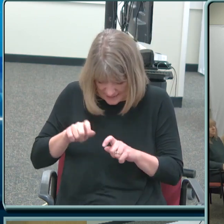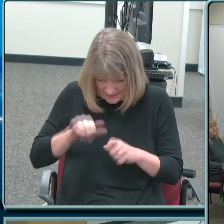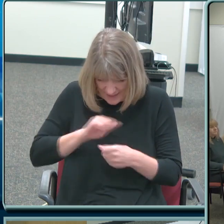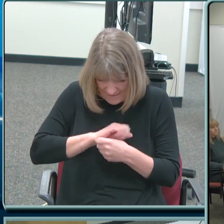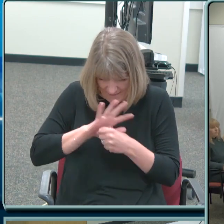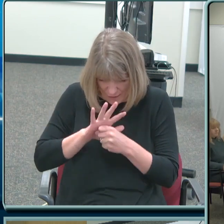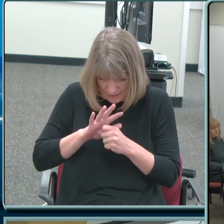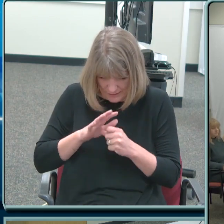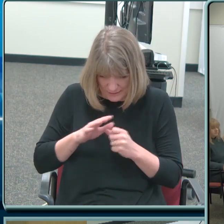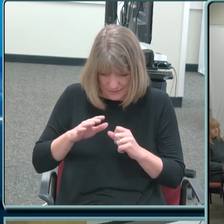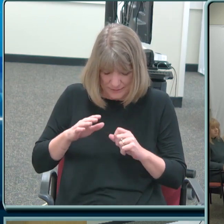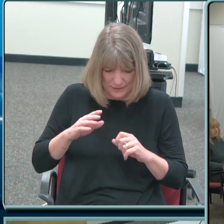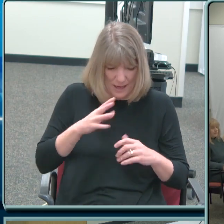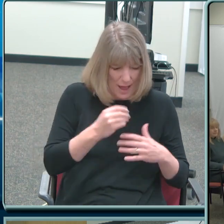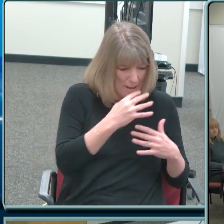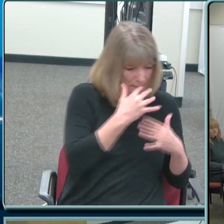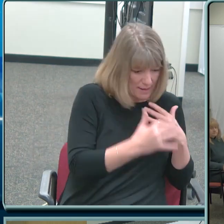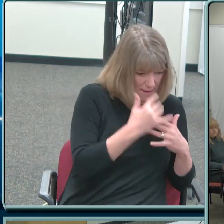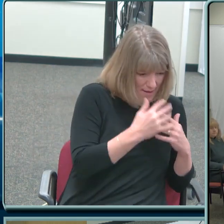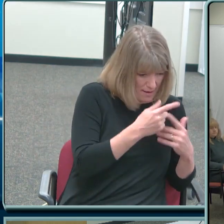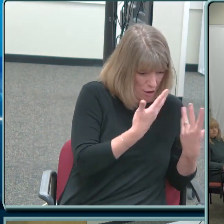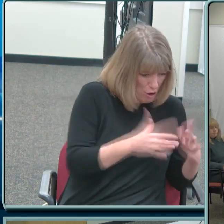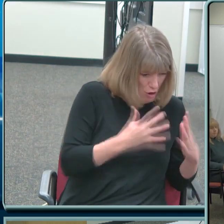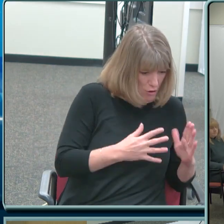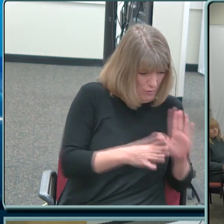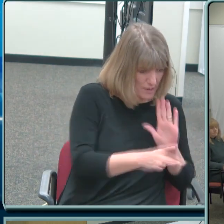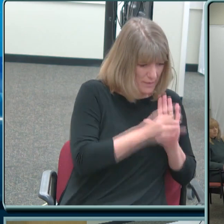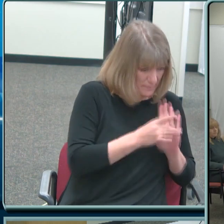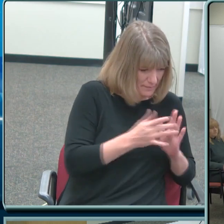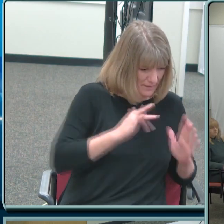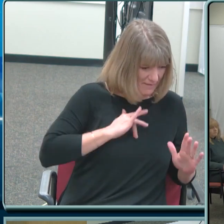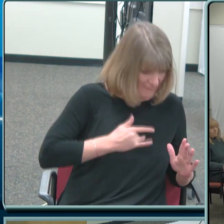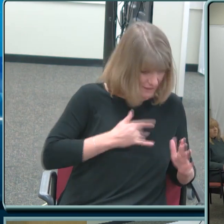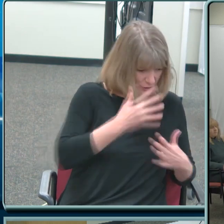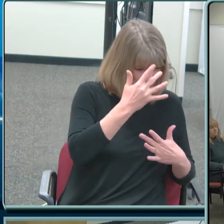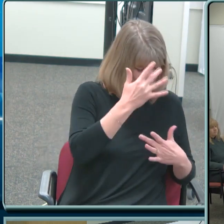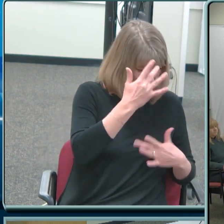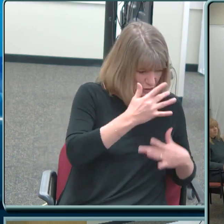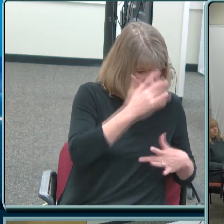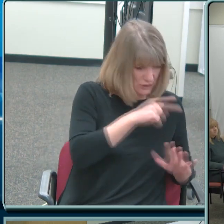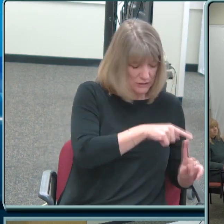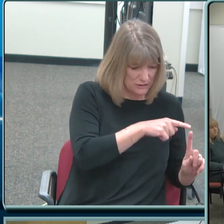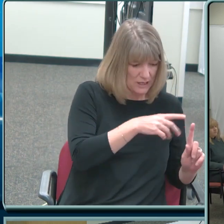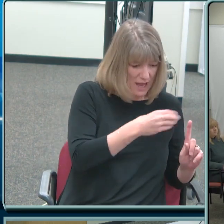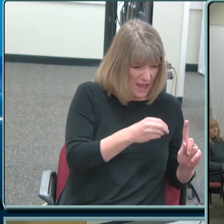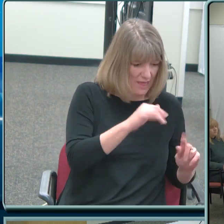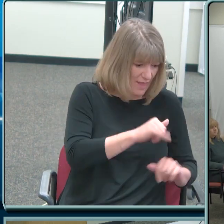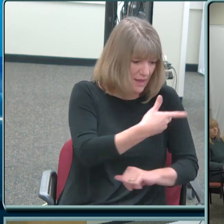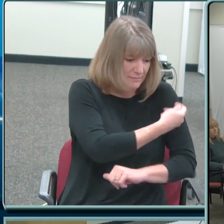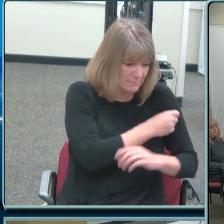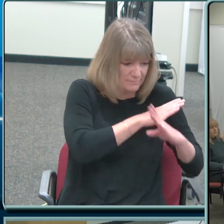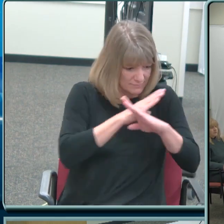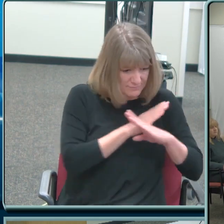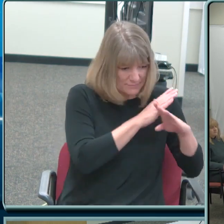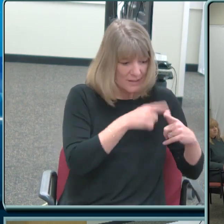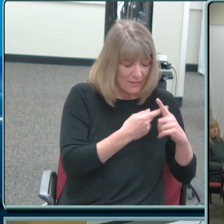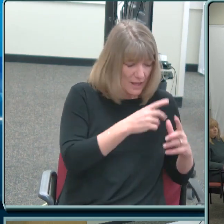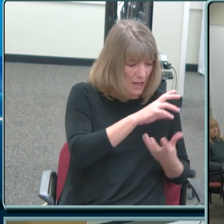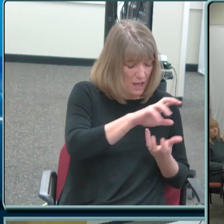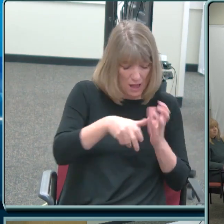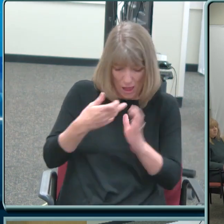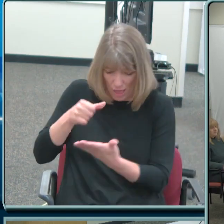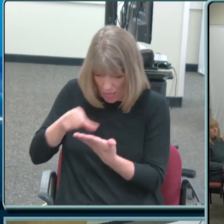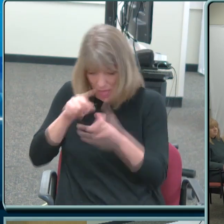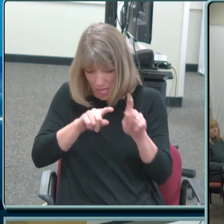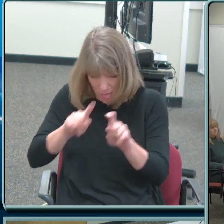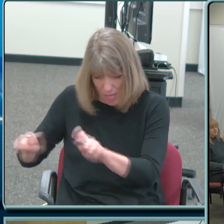against the blood of people who have had previous infection or had this vaccine or that vaccine, and you mix them together and you shake it up,